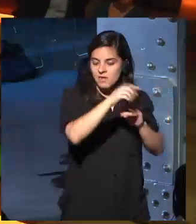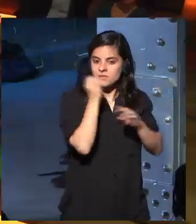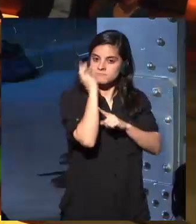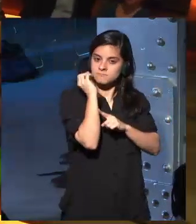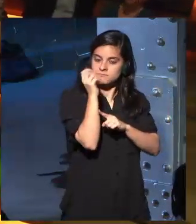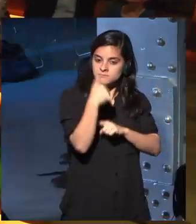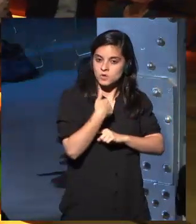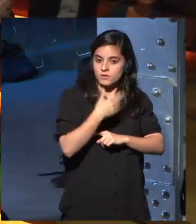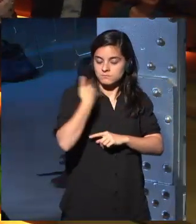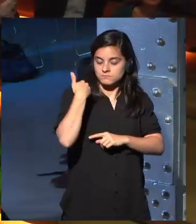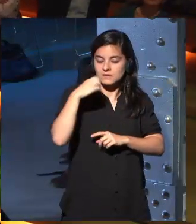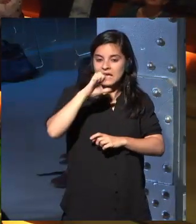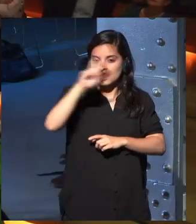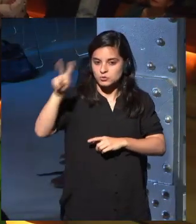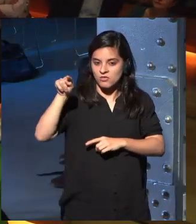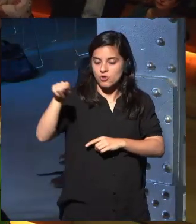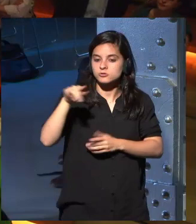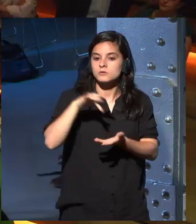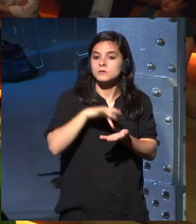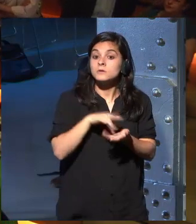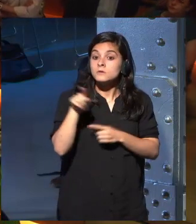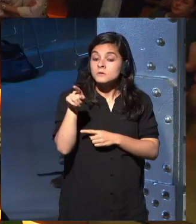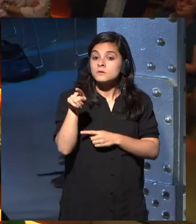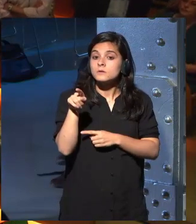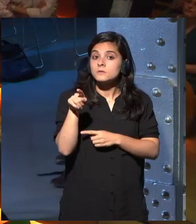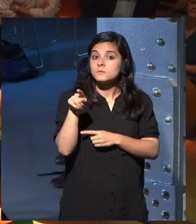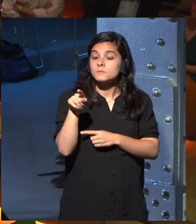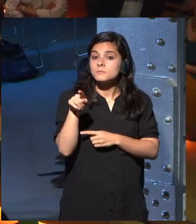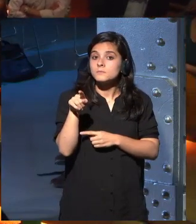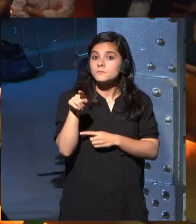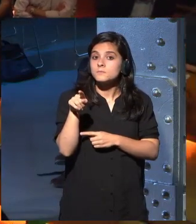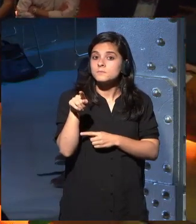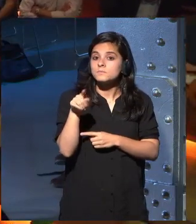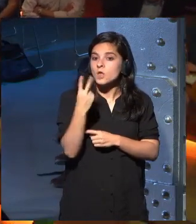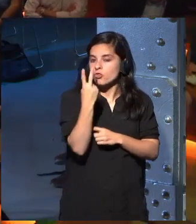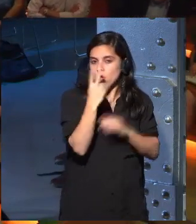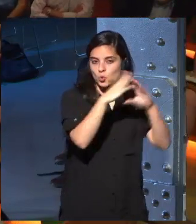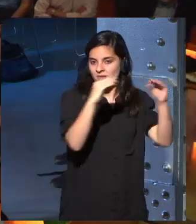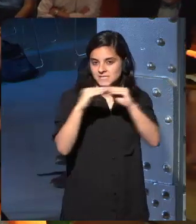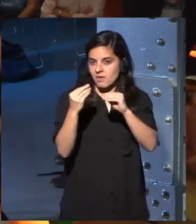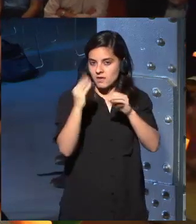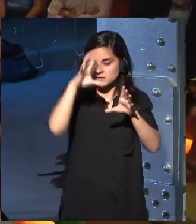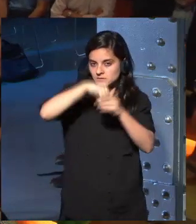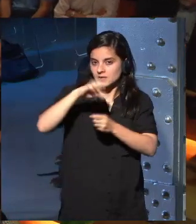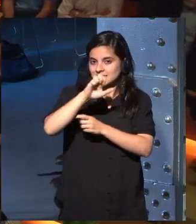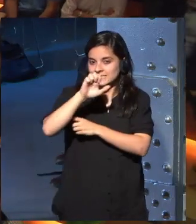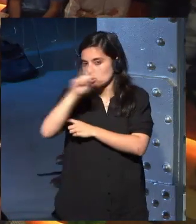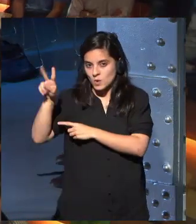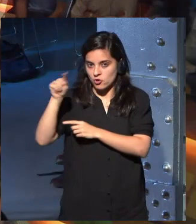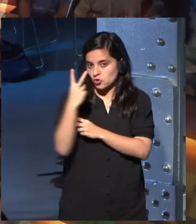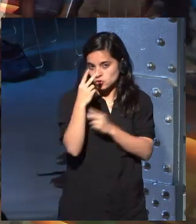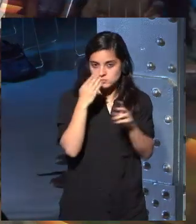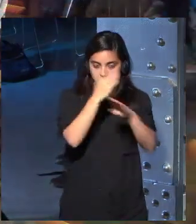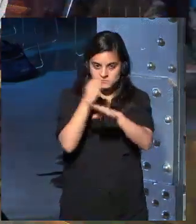a writer is invited to give 2 lectures at a university in the United States. The writer in